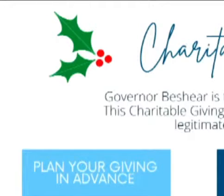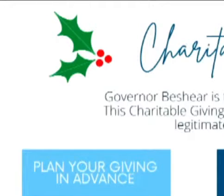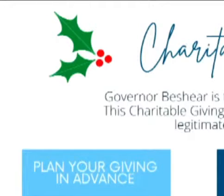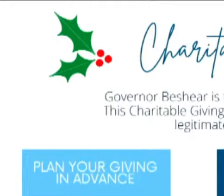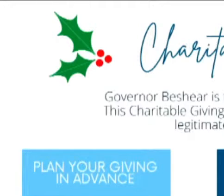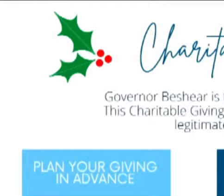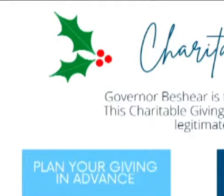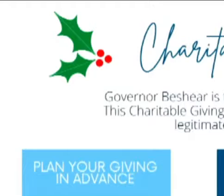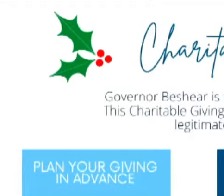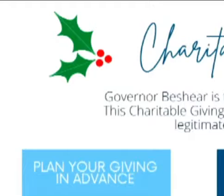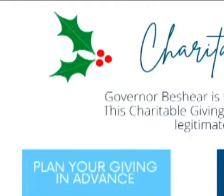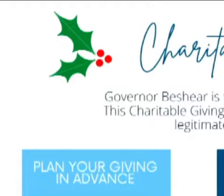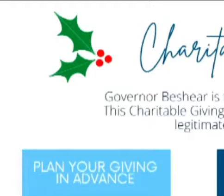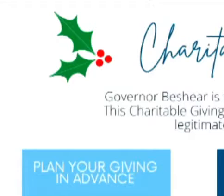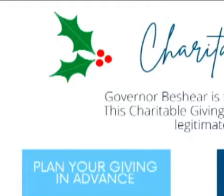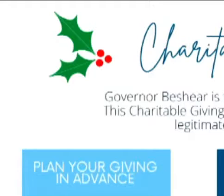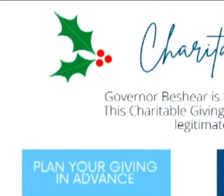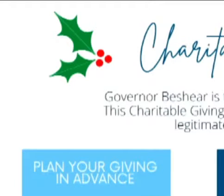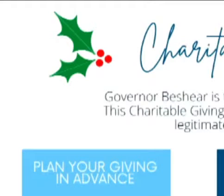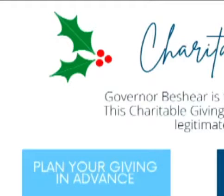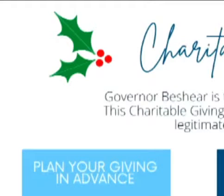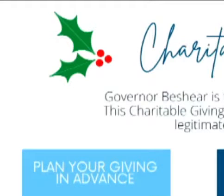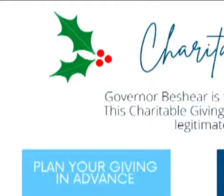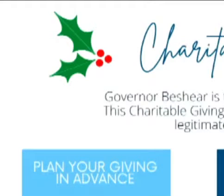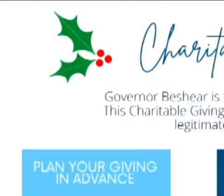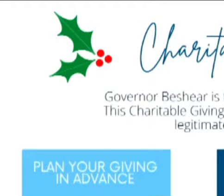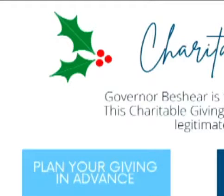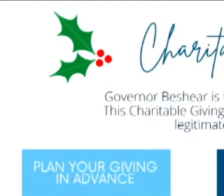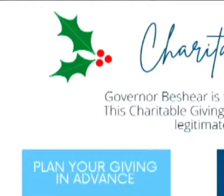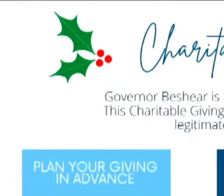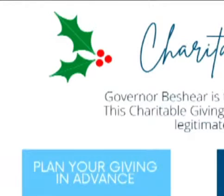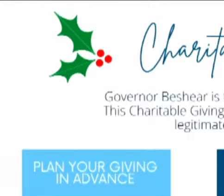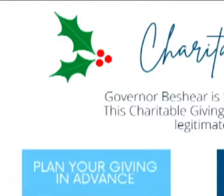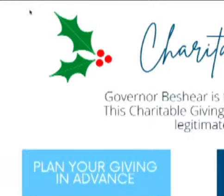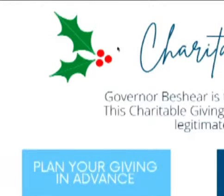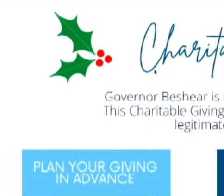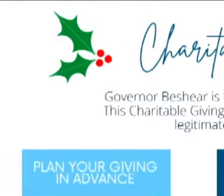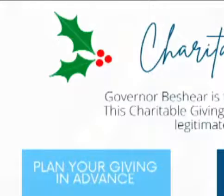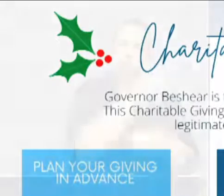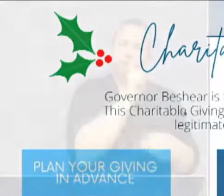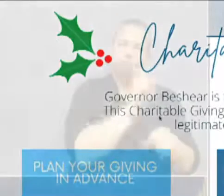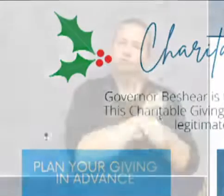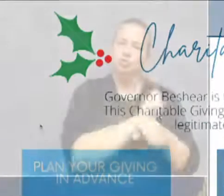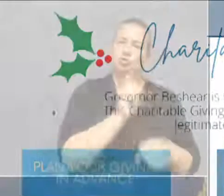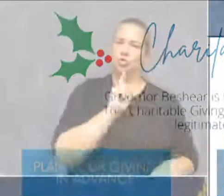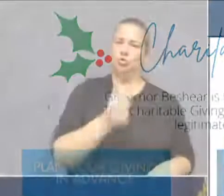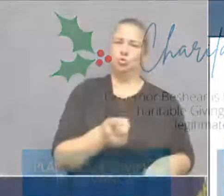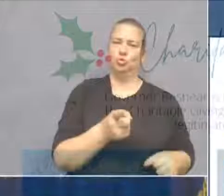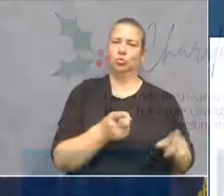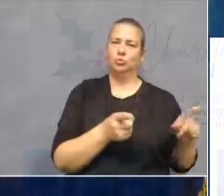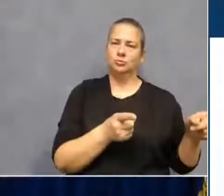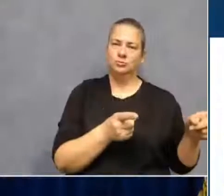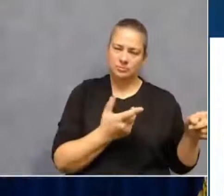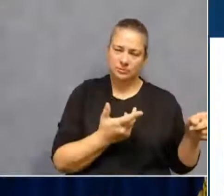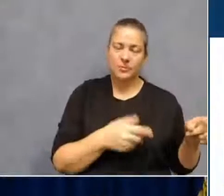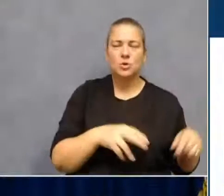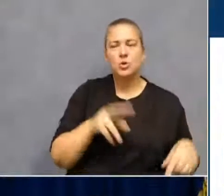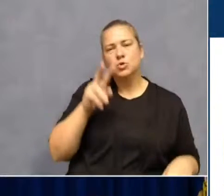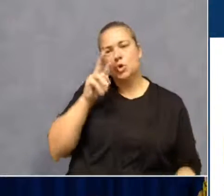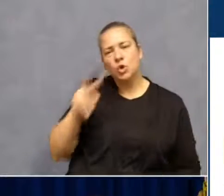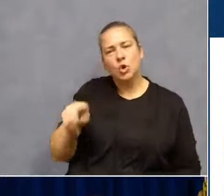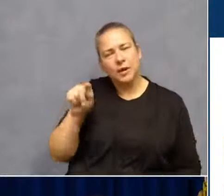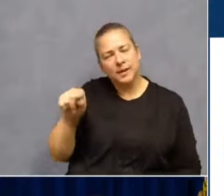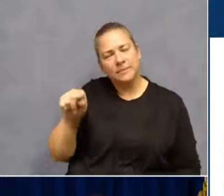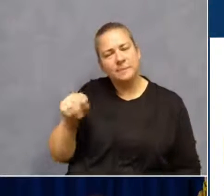charity. Review the guide online at governor.ky.gov or on my social media accounts. I encourage you to share it with